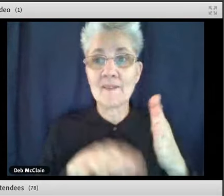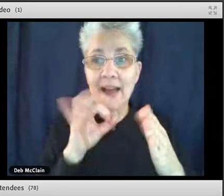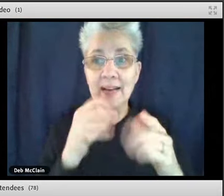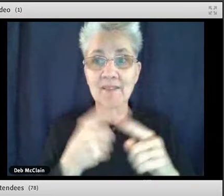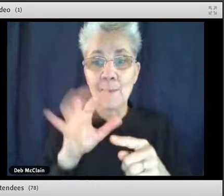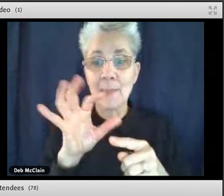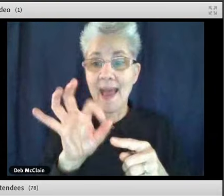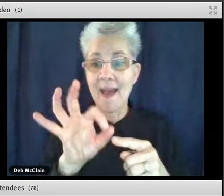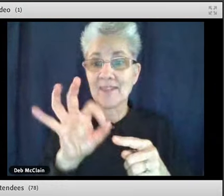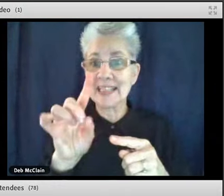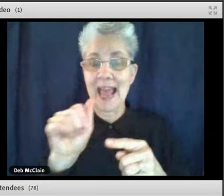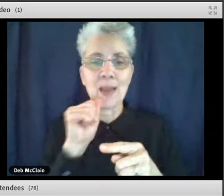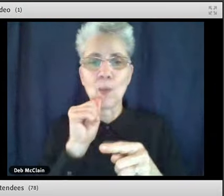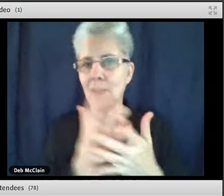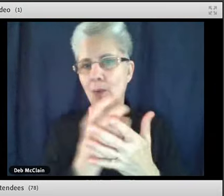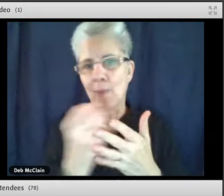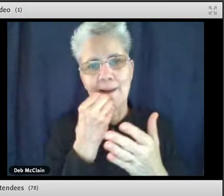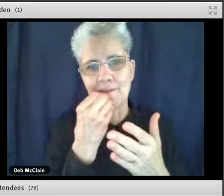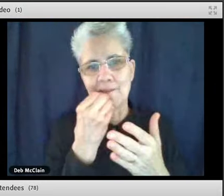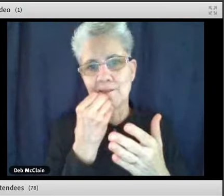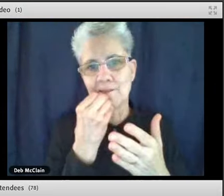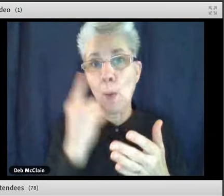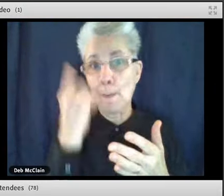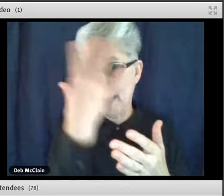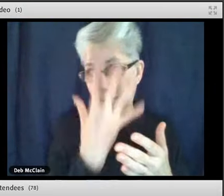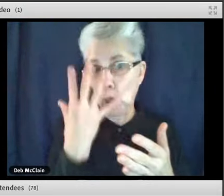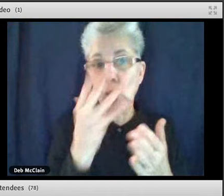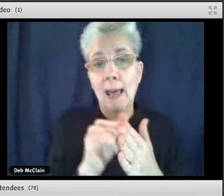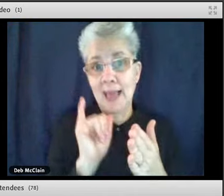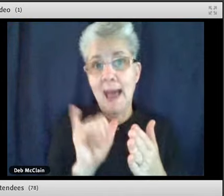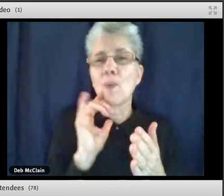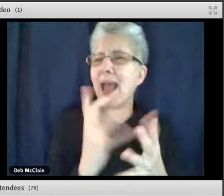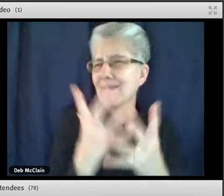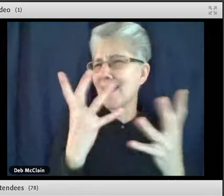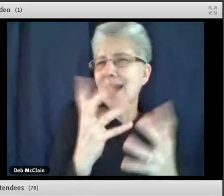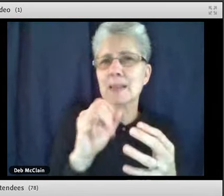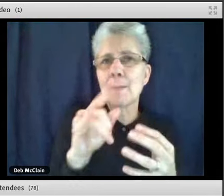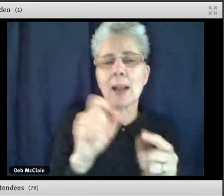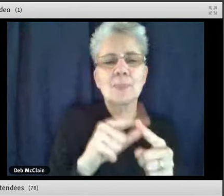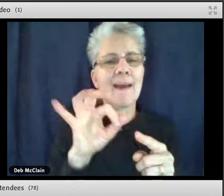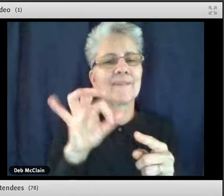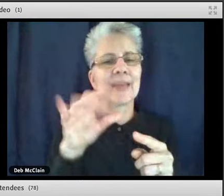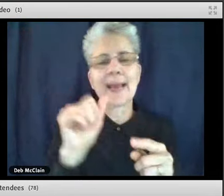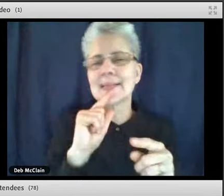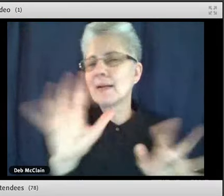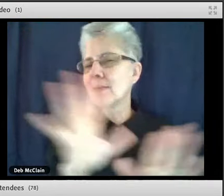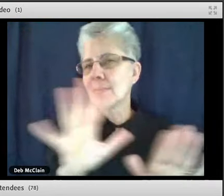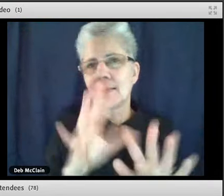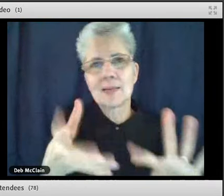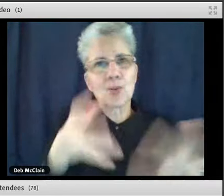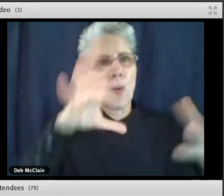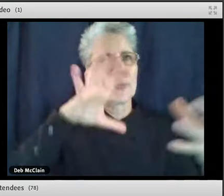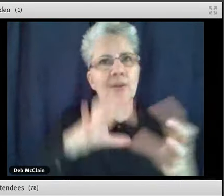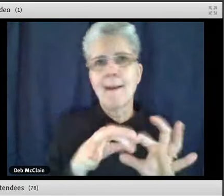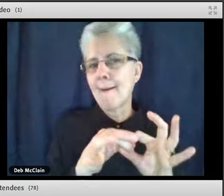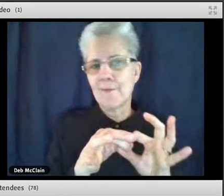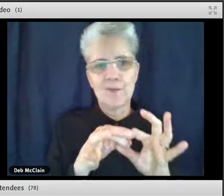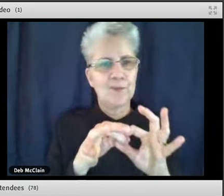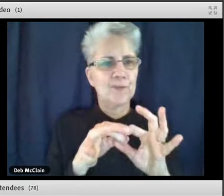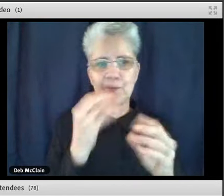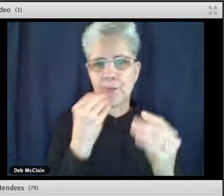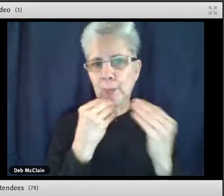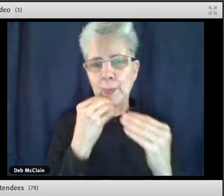out of food. It may look like it, we have low supplies, but the FDA said there's no disruption of the food. We're not going to run out of